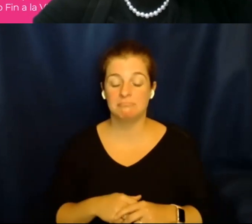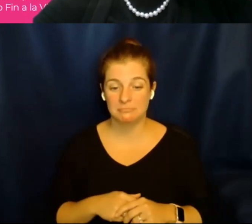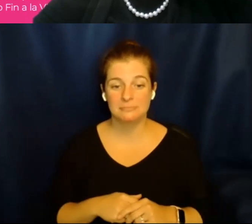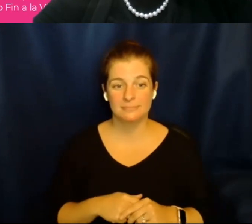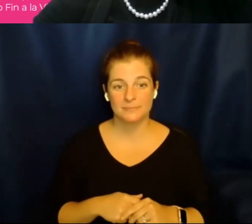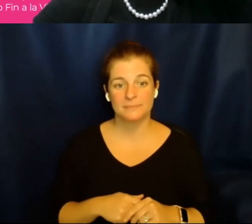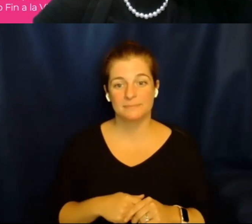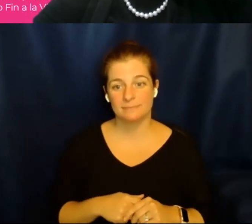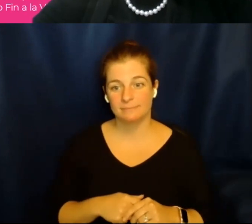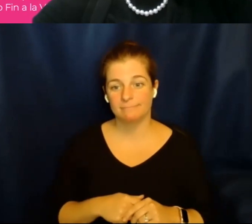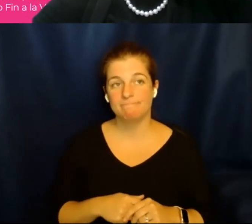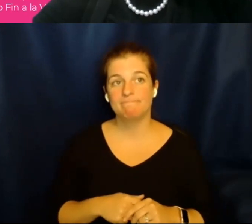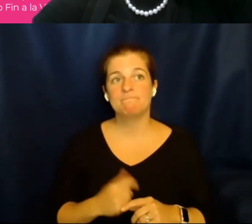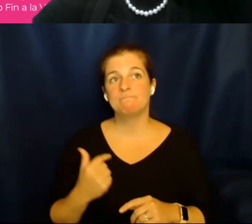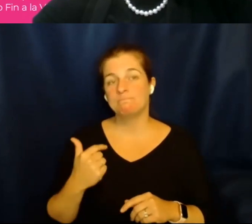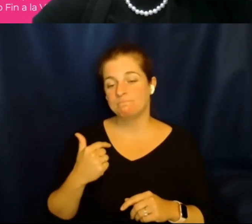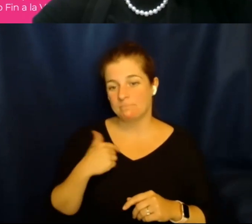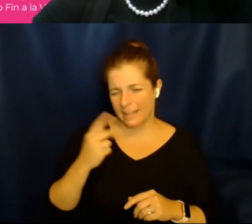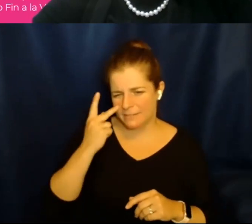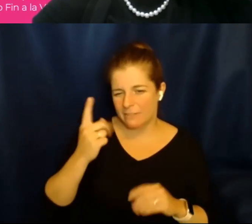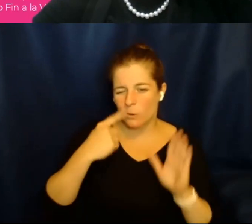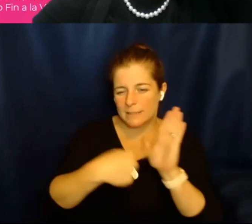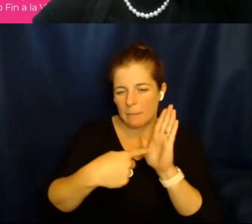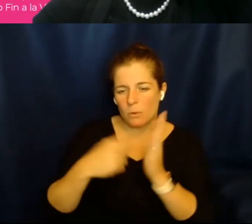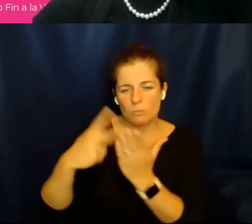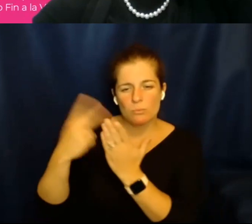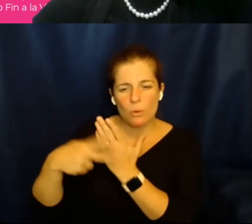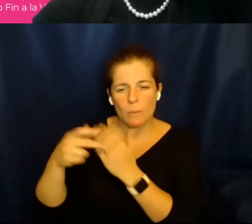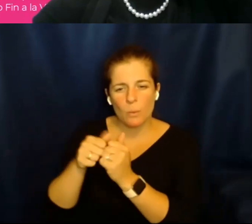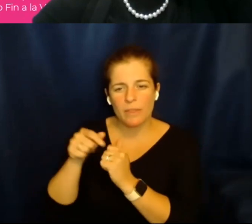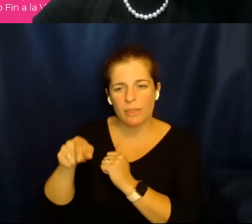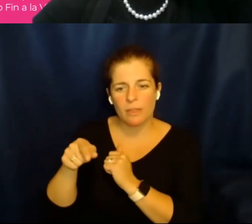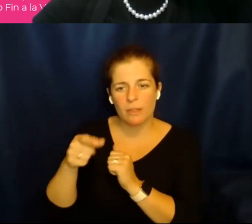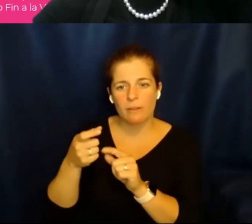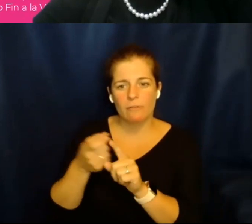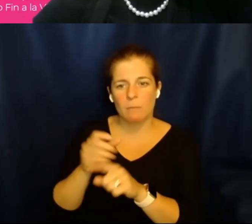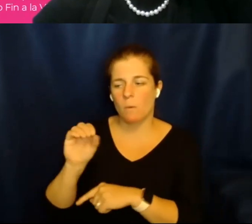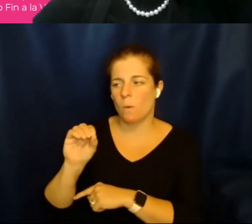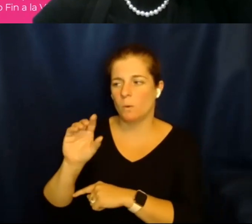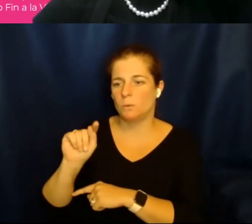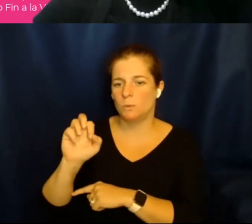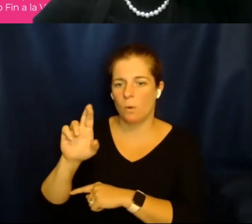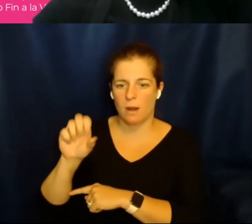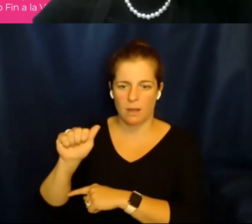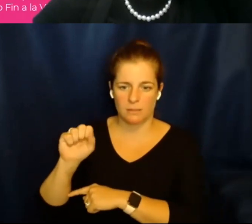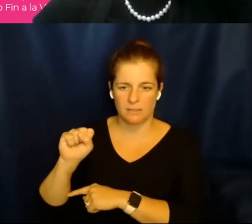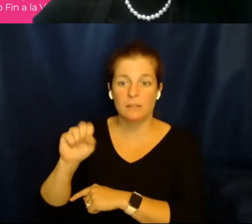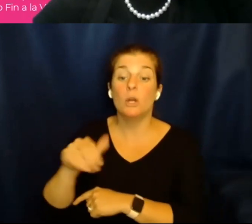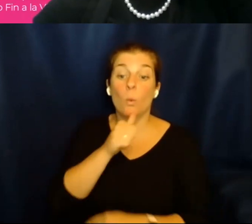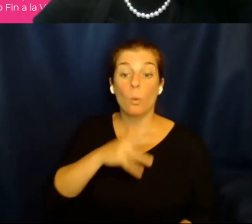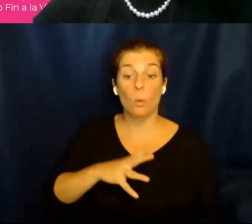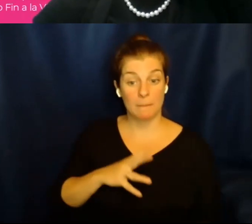I've also seen, for example, the program with the promotoras, the women advocates.